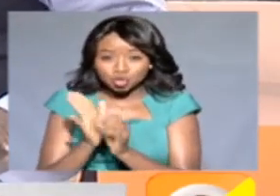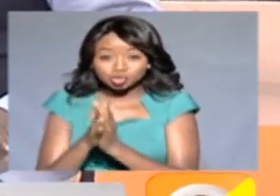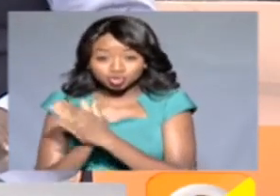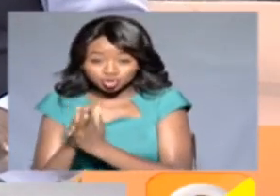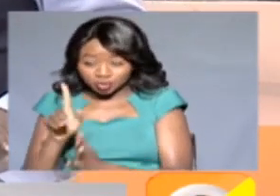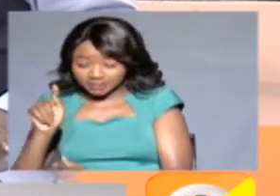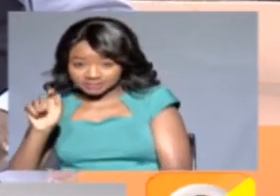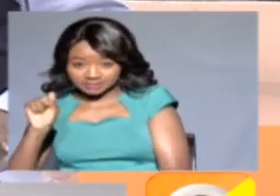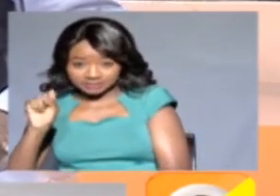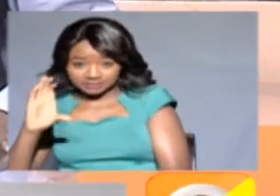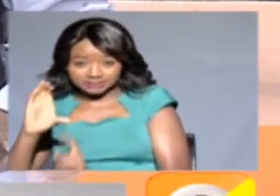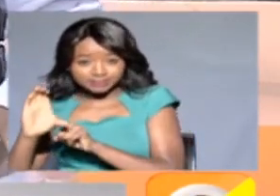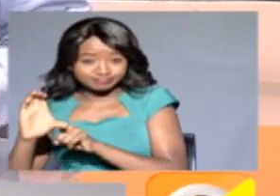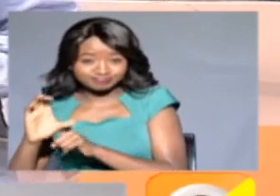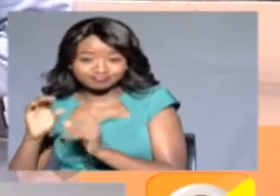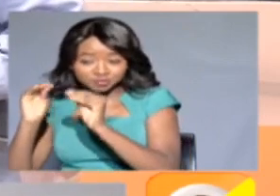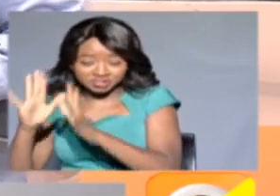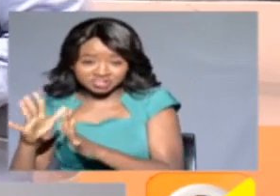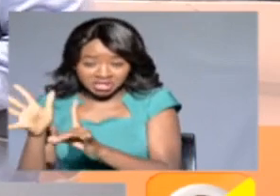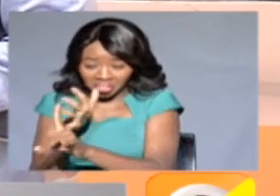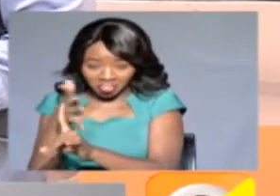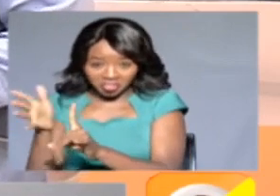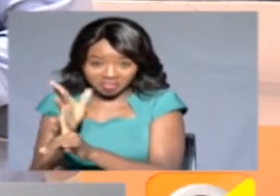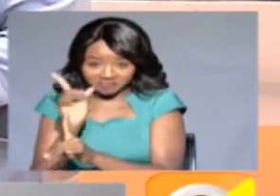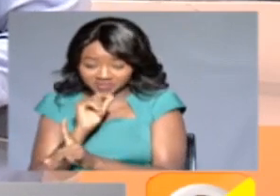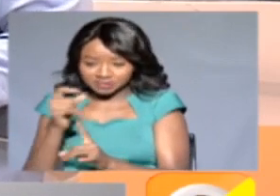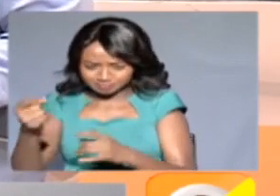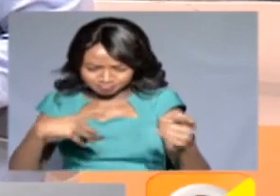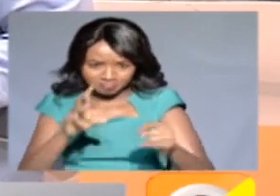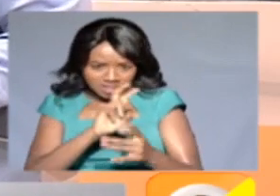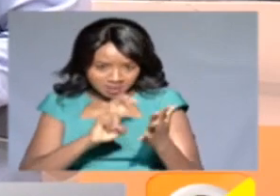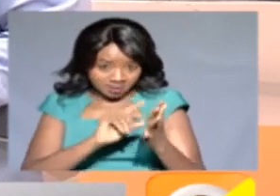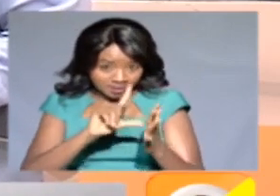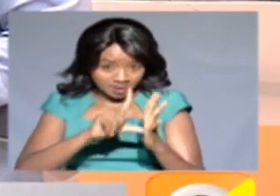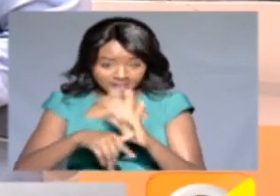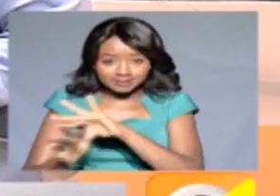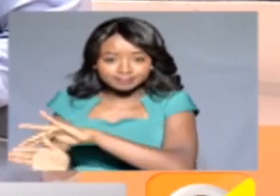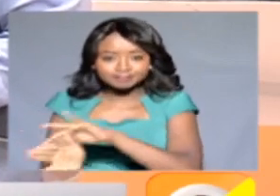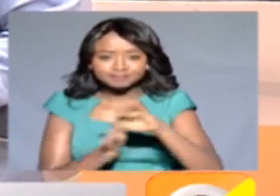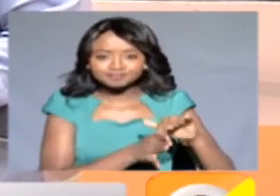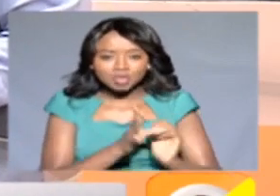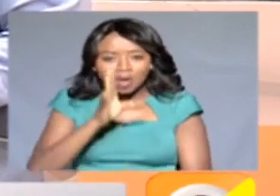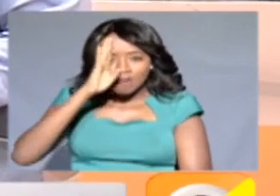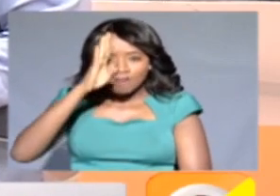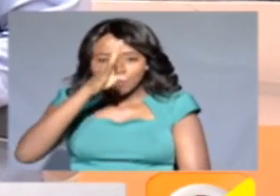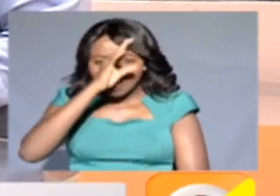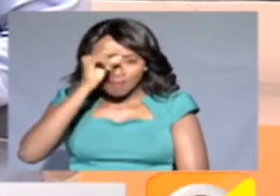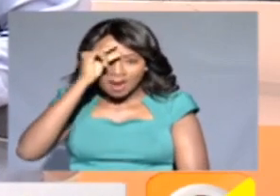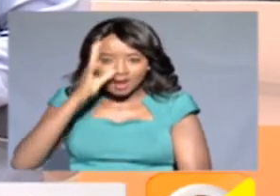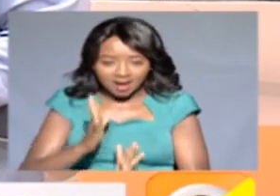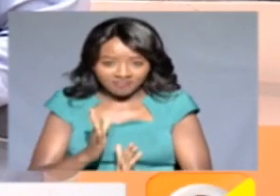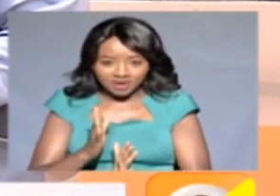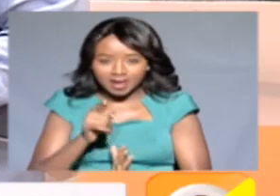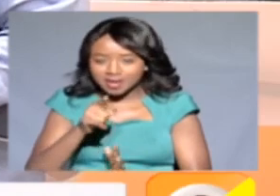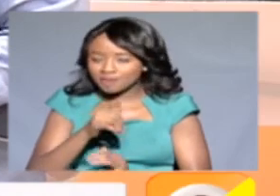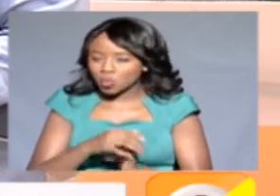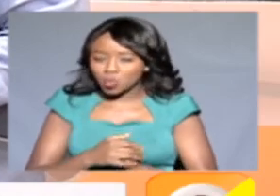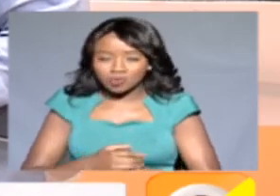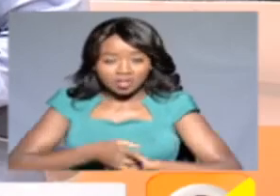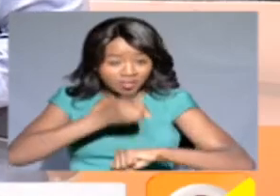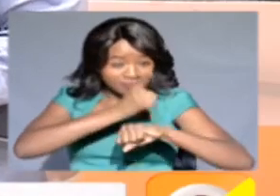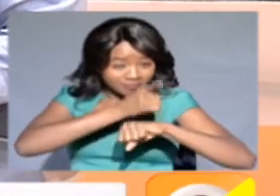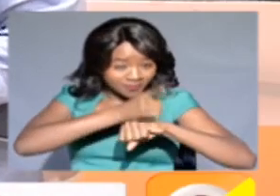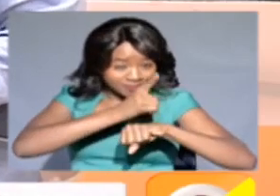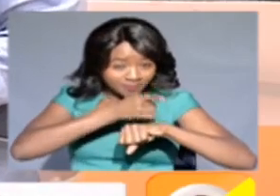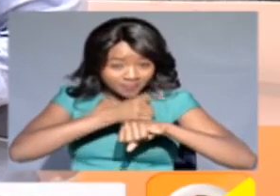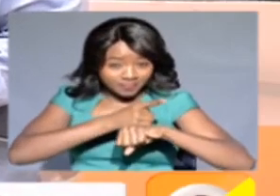going to be going to that in a very short while. In the meantime, Bungoma Governor Wycliffe Wangamati has threatened to sue the National